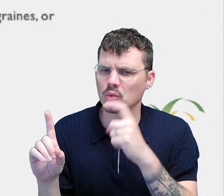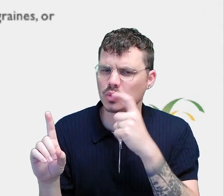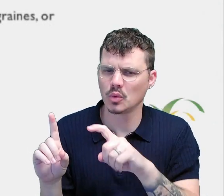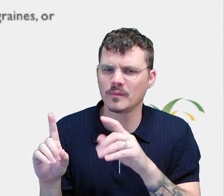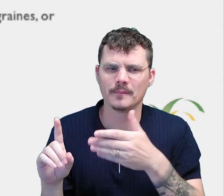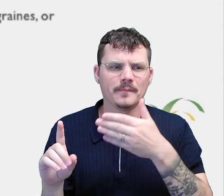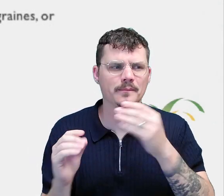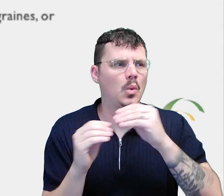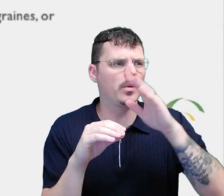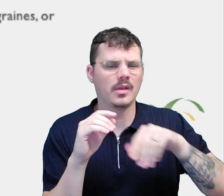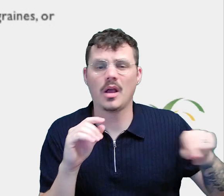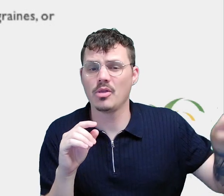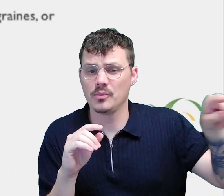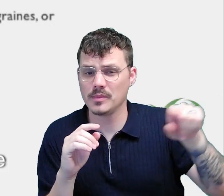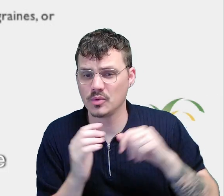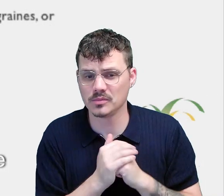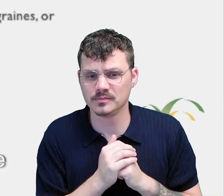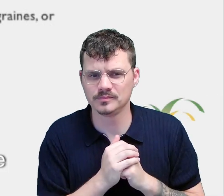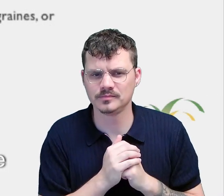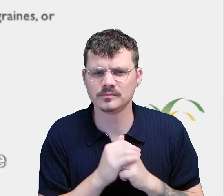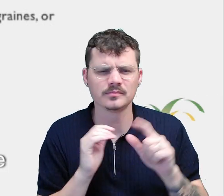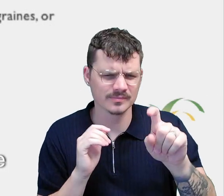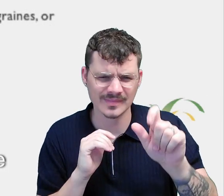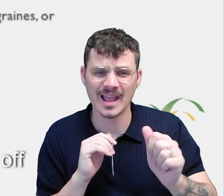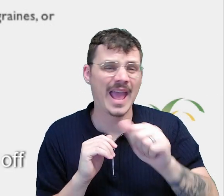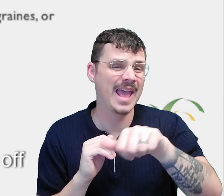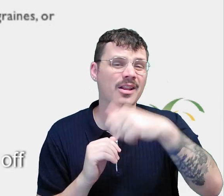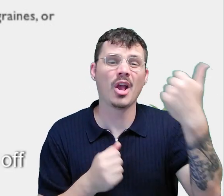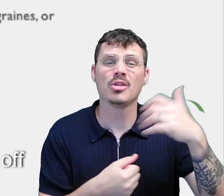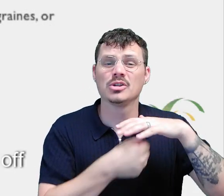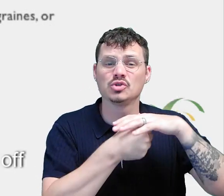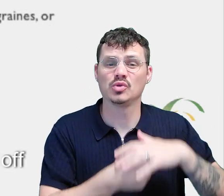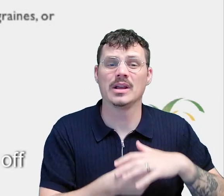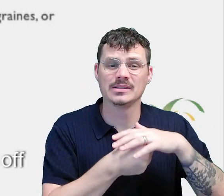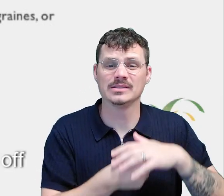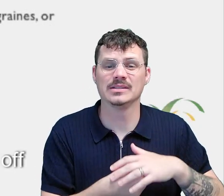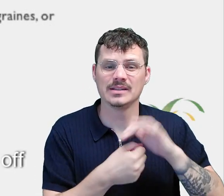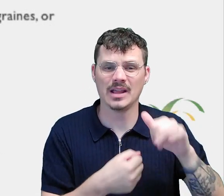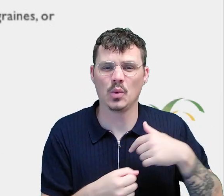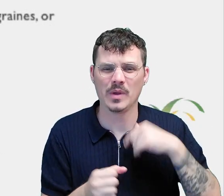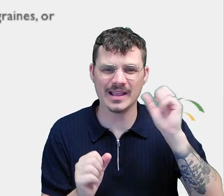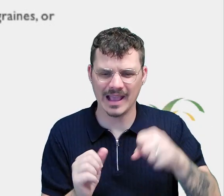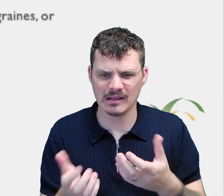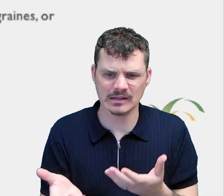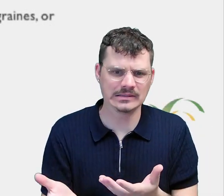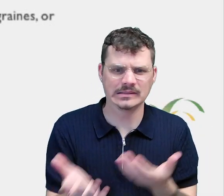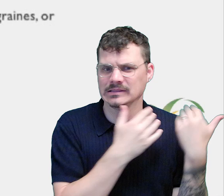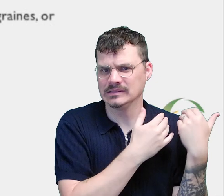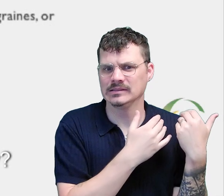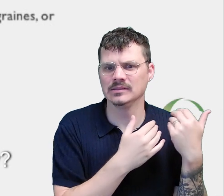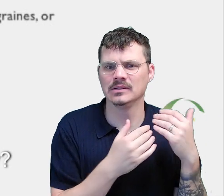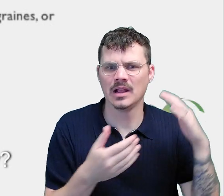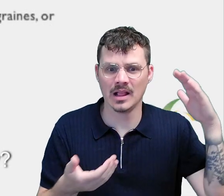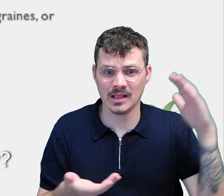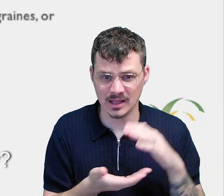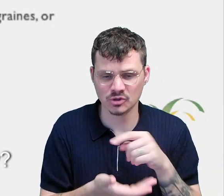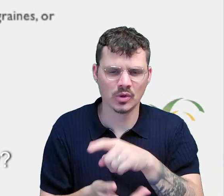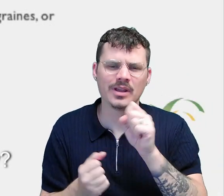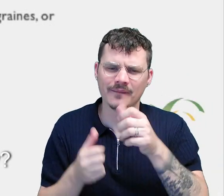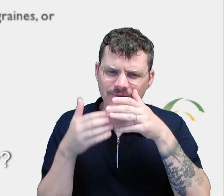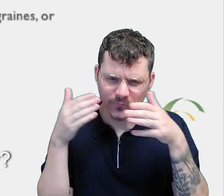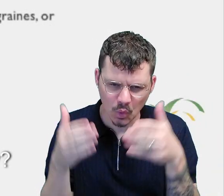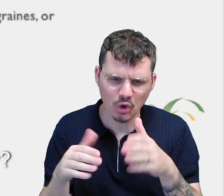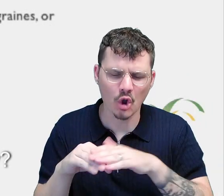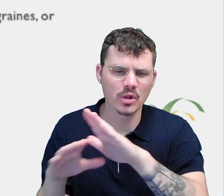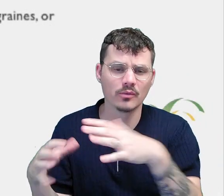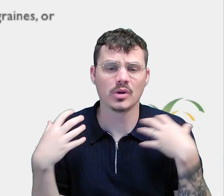than other people. Are there any other stresses in the person's life, anything we can take off their plate so that they can focus